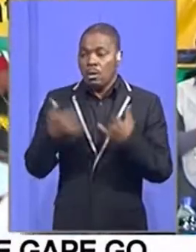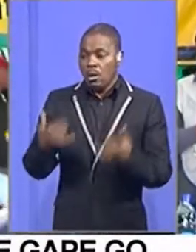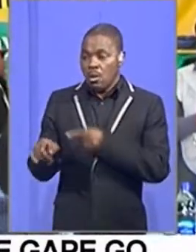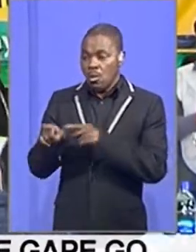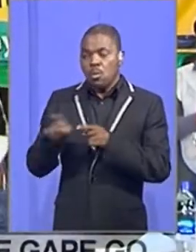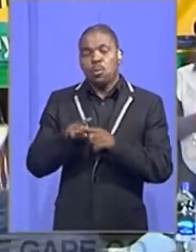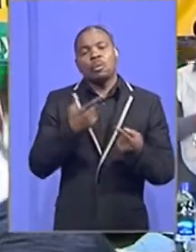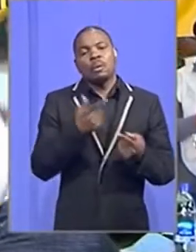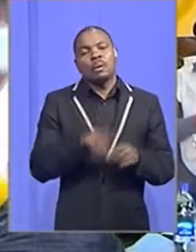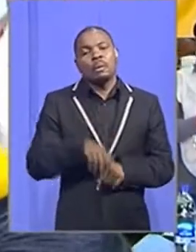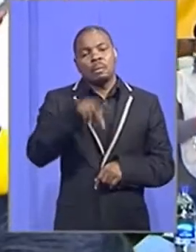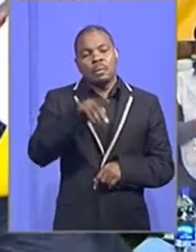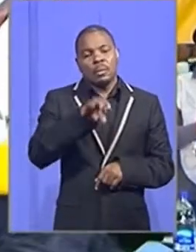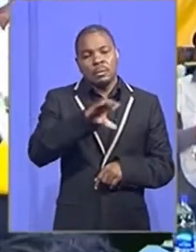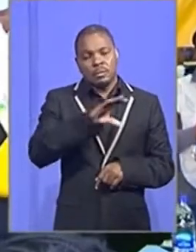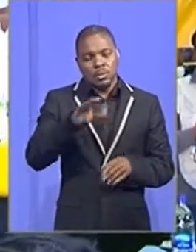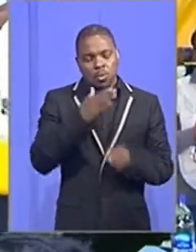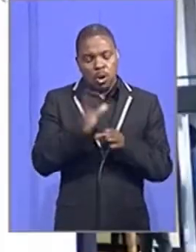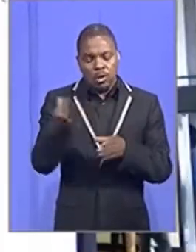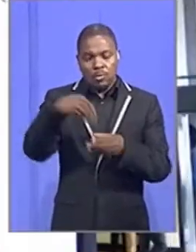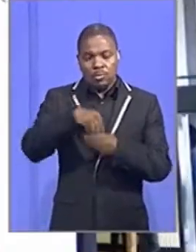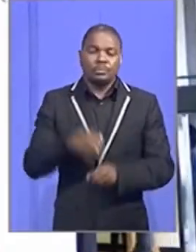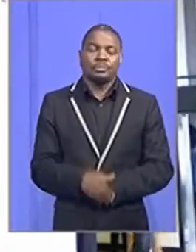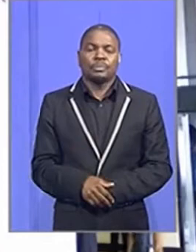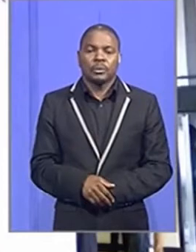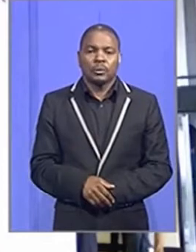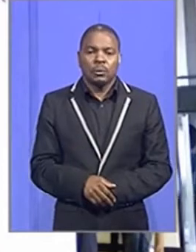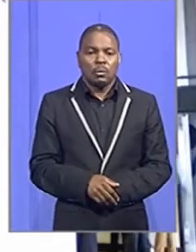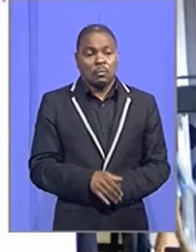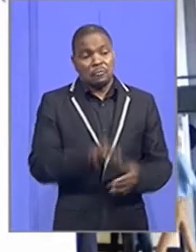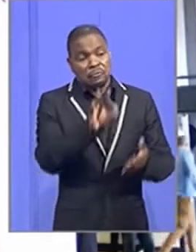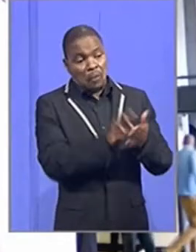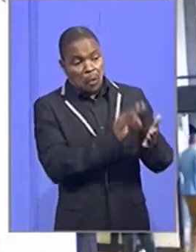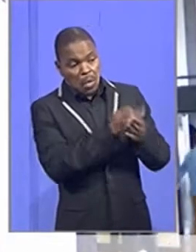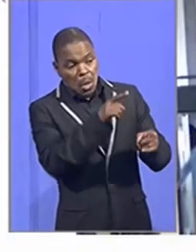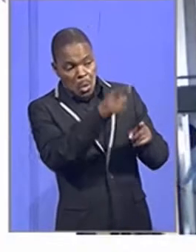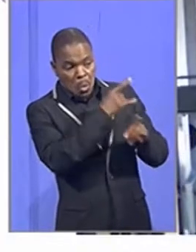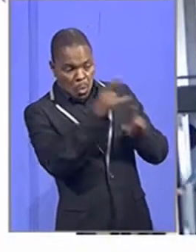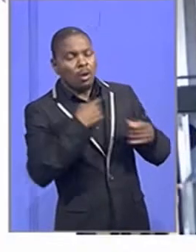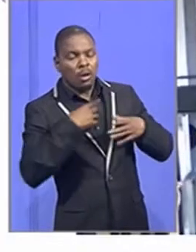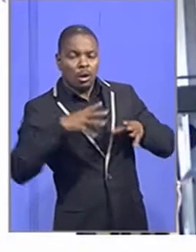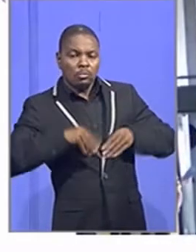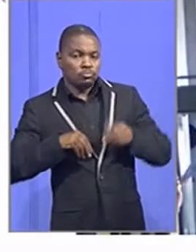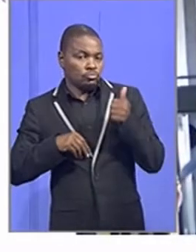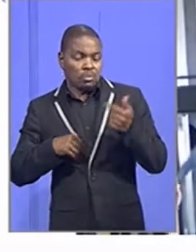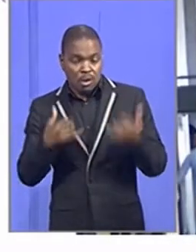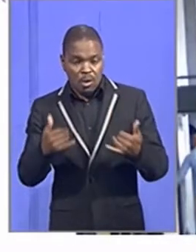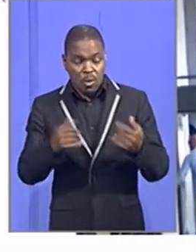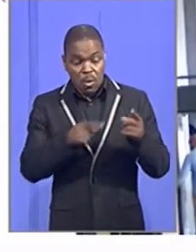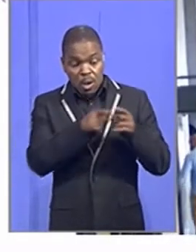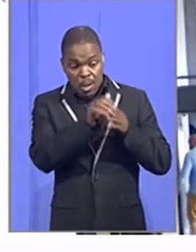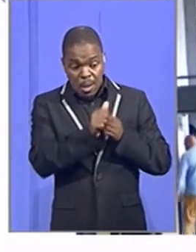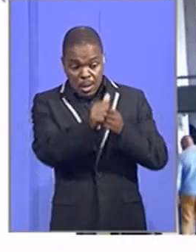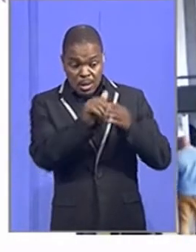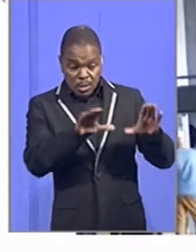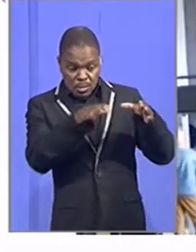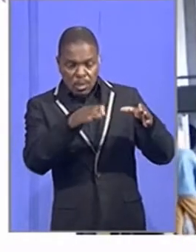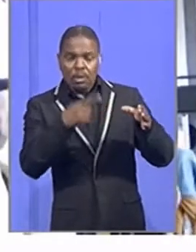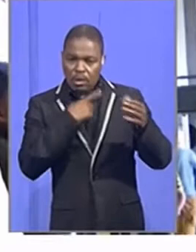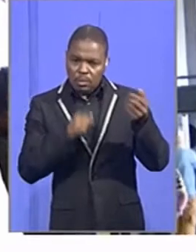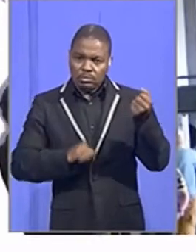komiti khuduthamaga ya ditiro tsa setšhaba. We accept the outcome. The focus now is to support the leadership that has